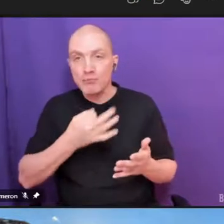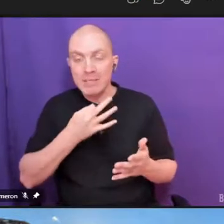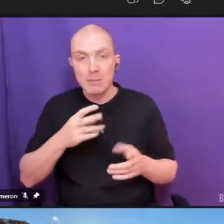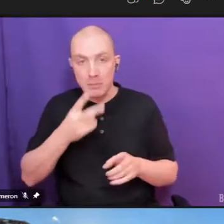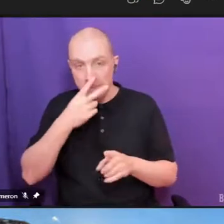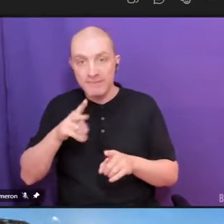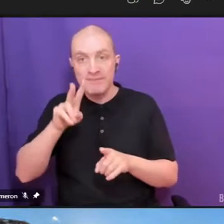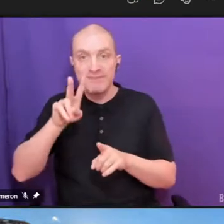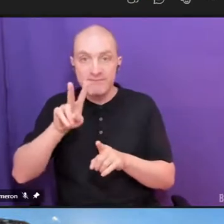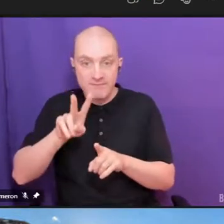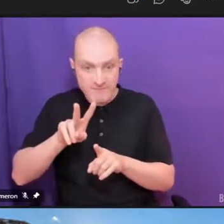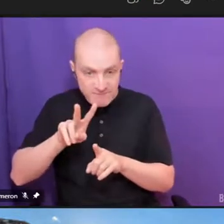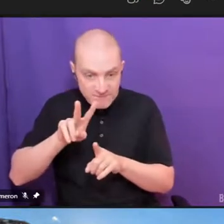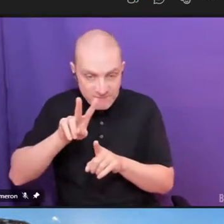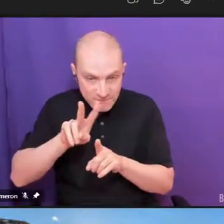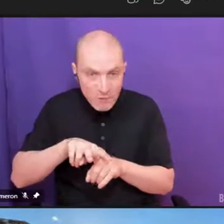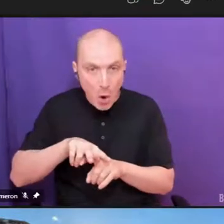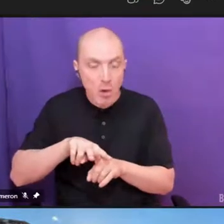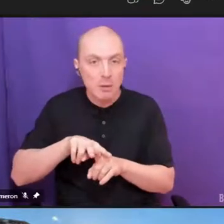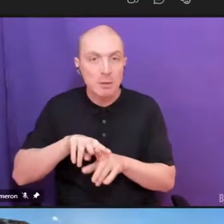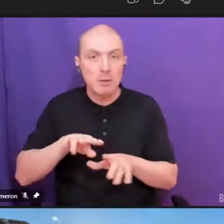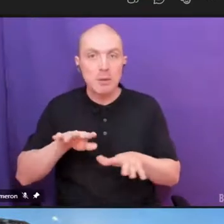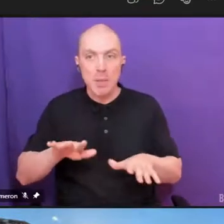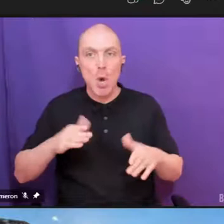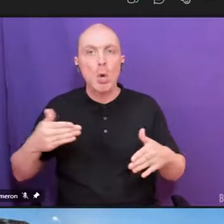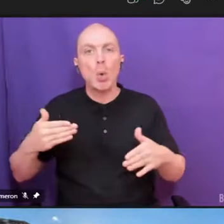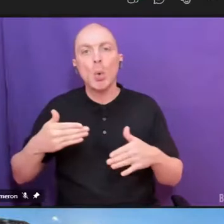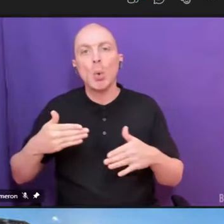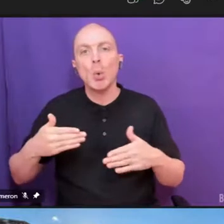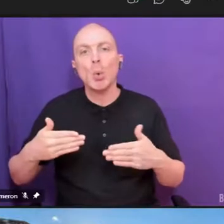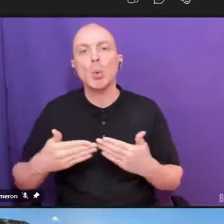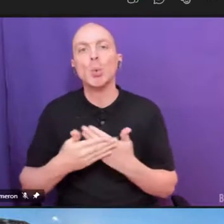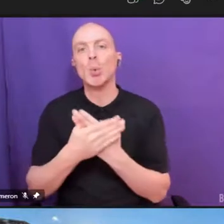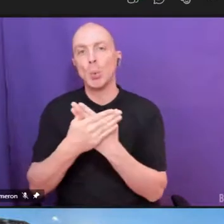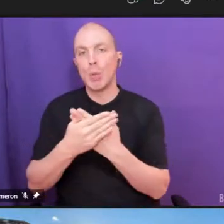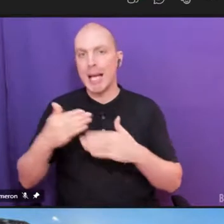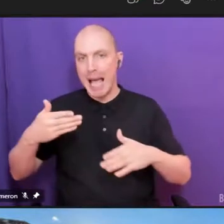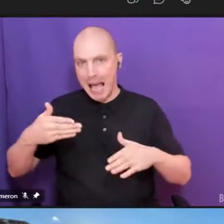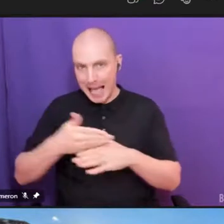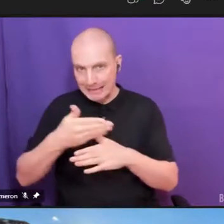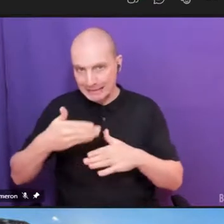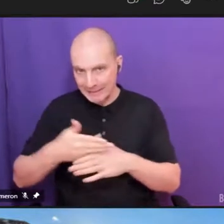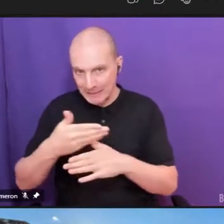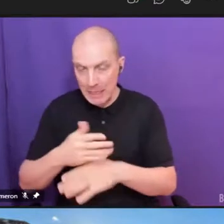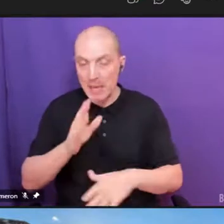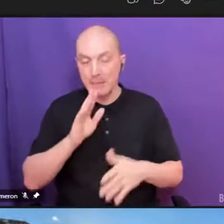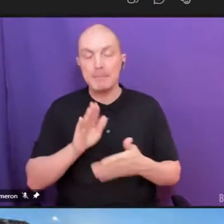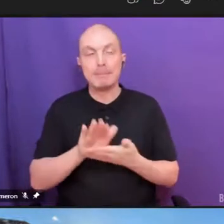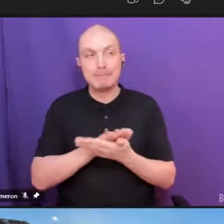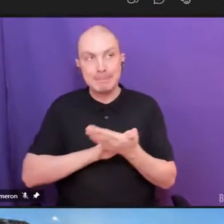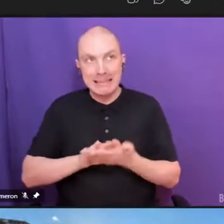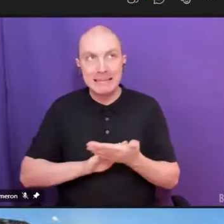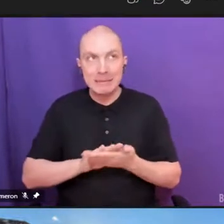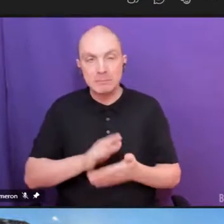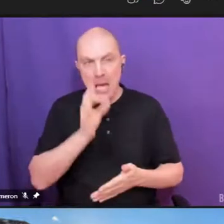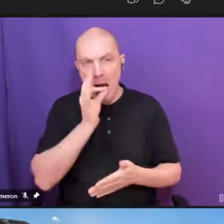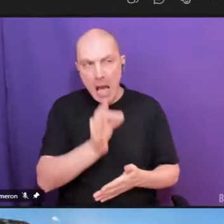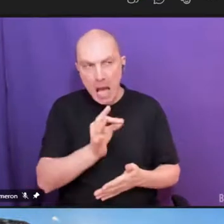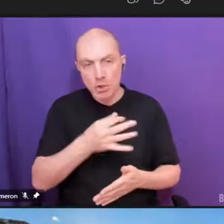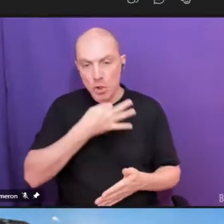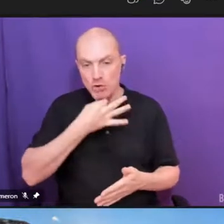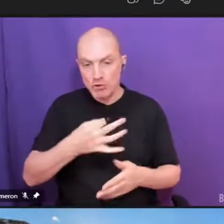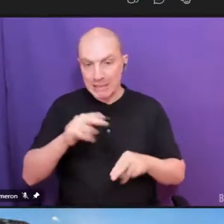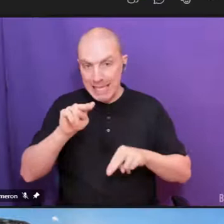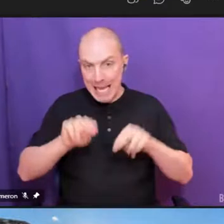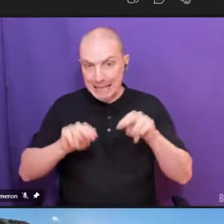of that those new activities. Are the risk assessments in place, and is that considered in the key